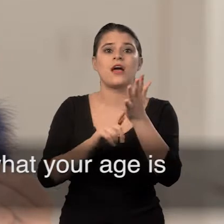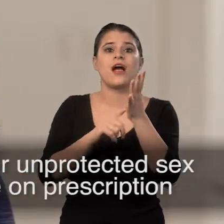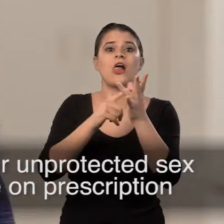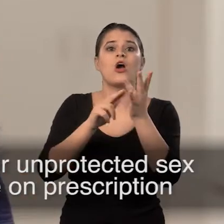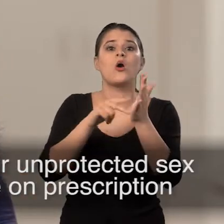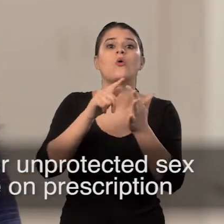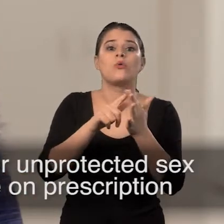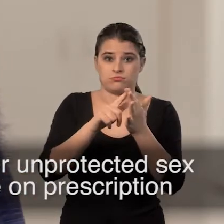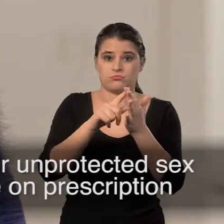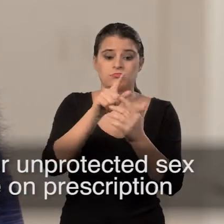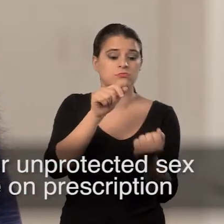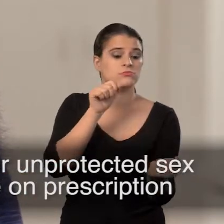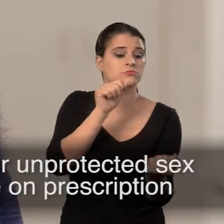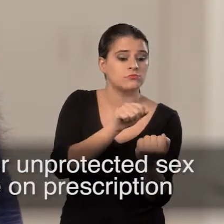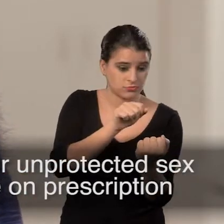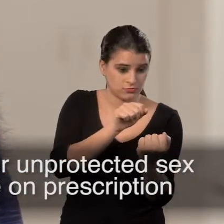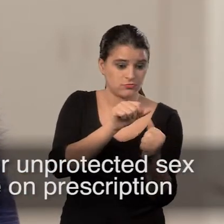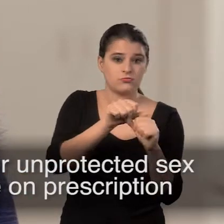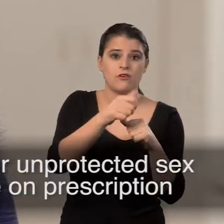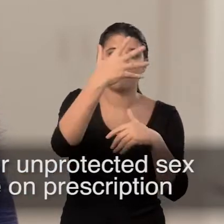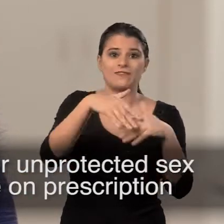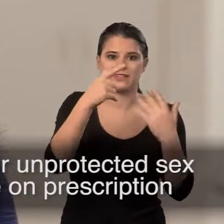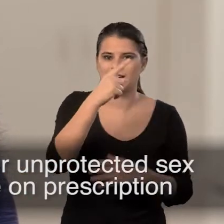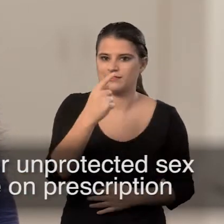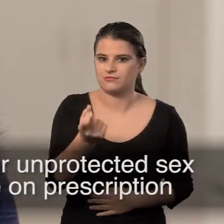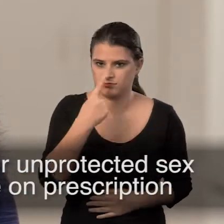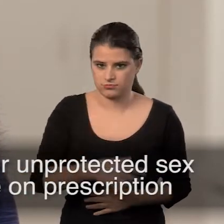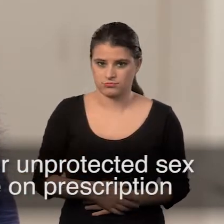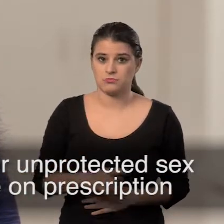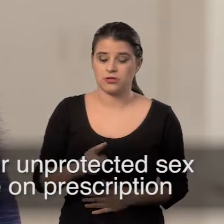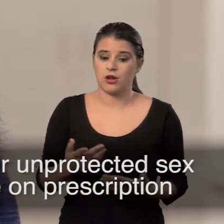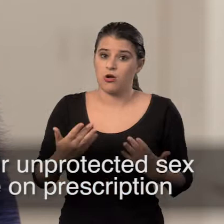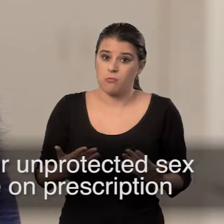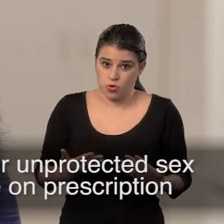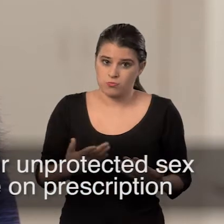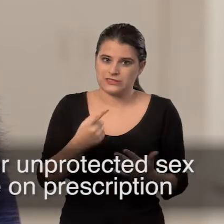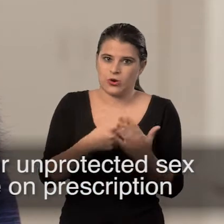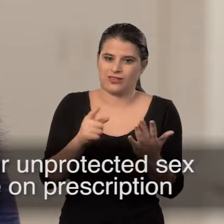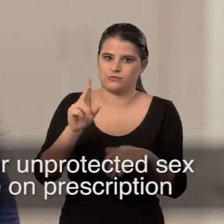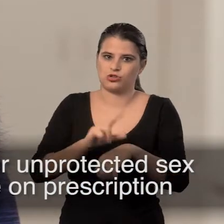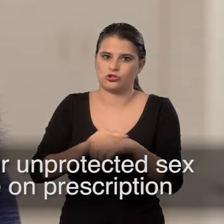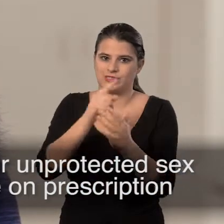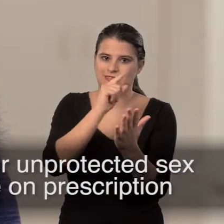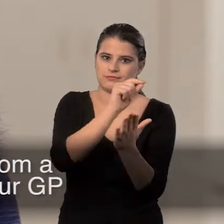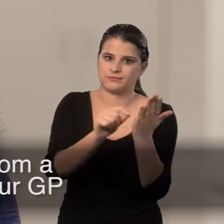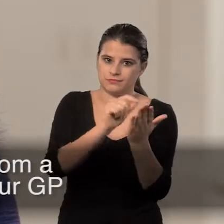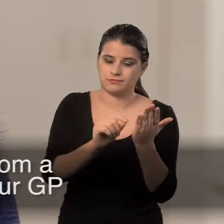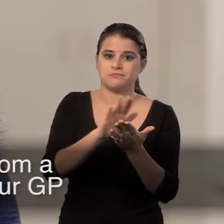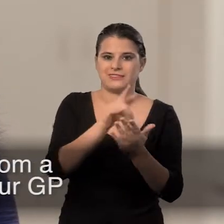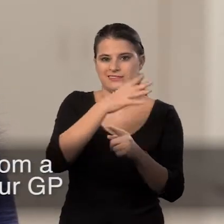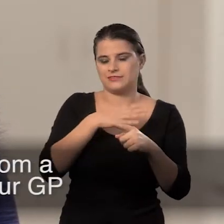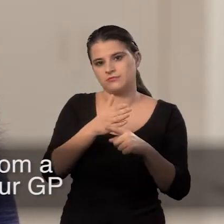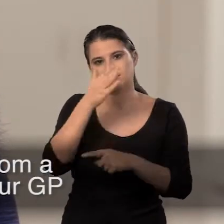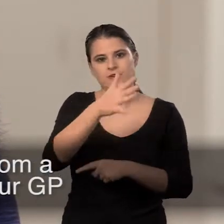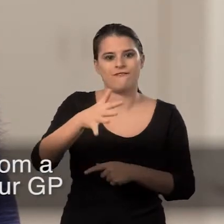is. Ella-1 can be taken up to 5 days after unprotected sex, but at the moment it is only available on prescription, so you'll have to